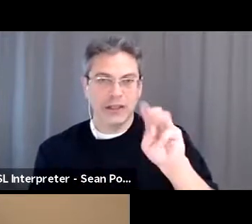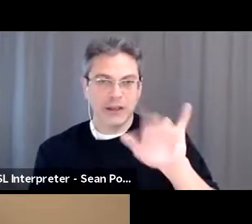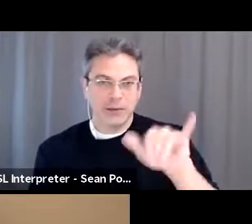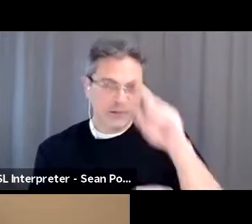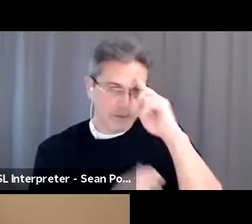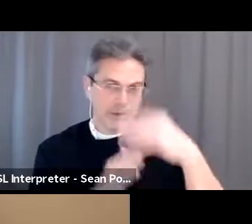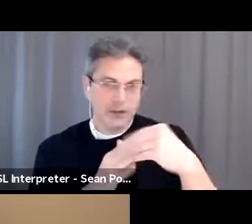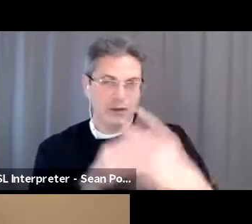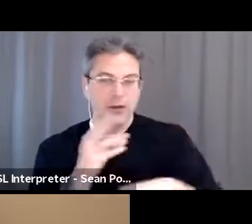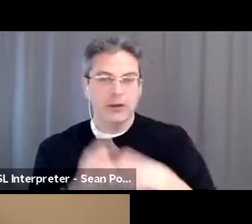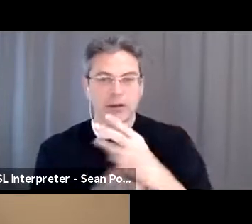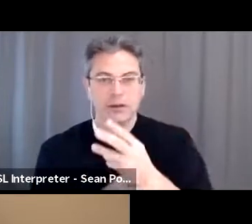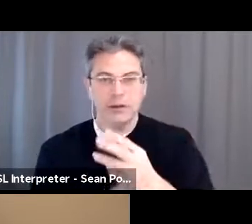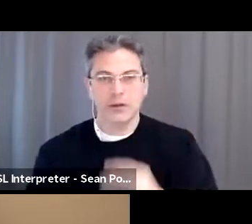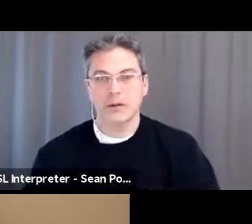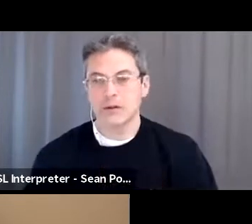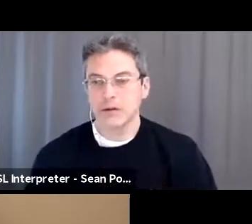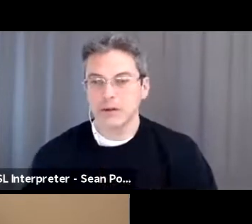Please.